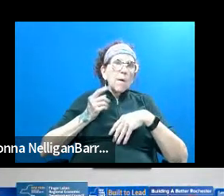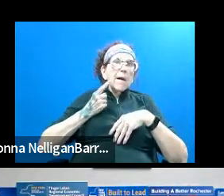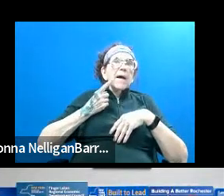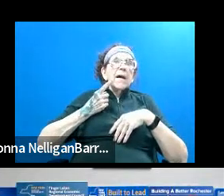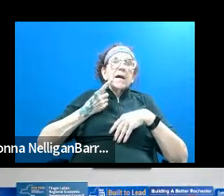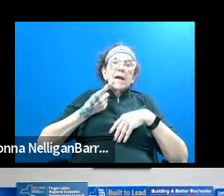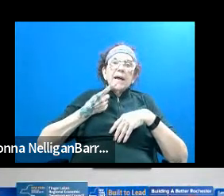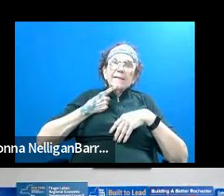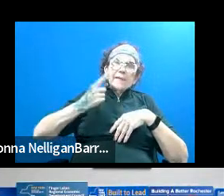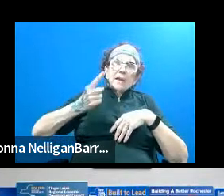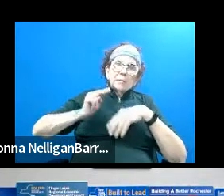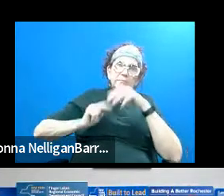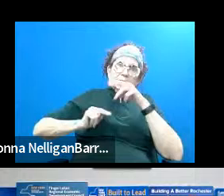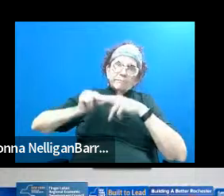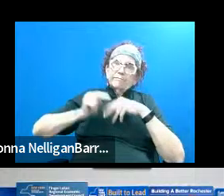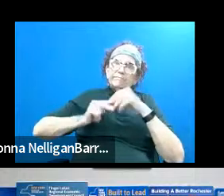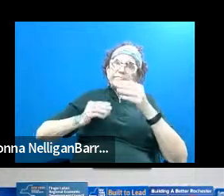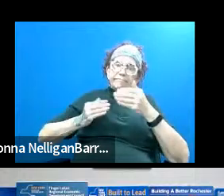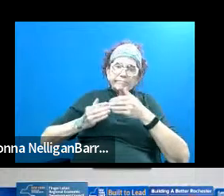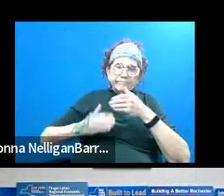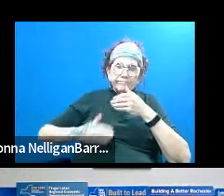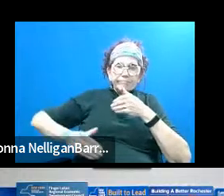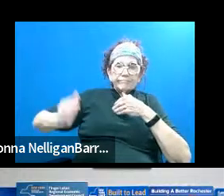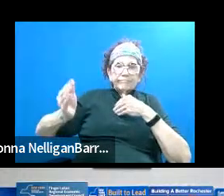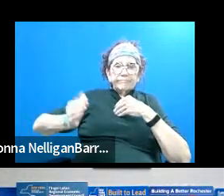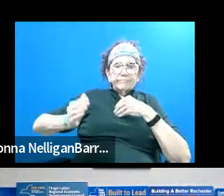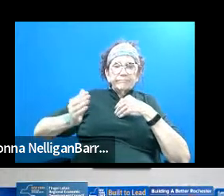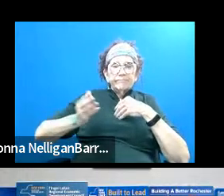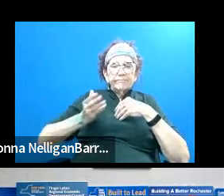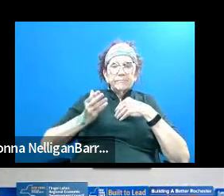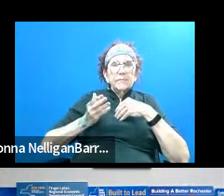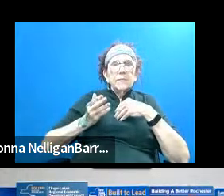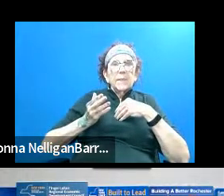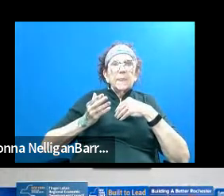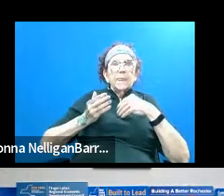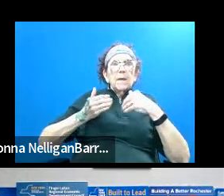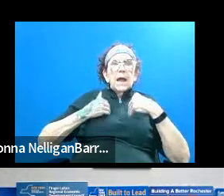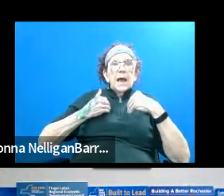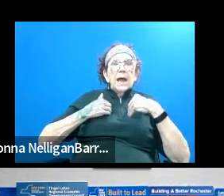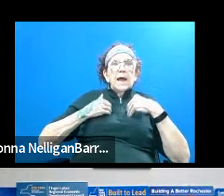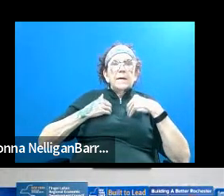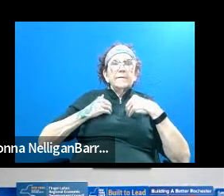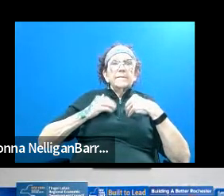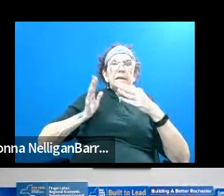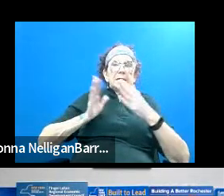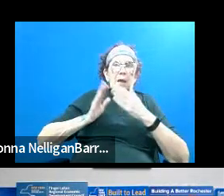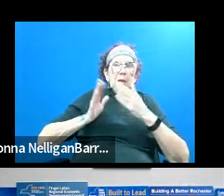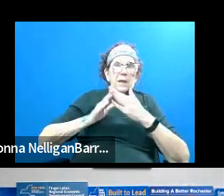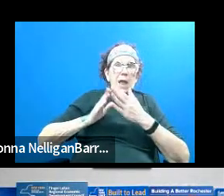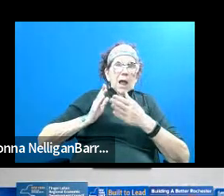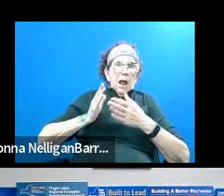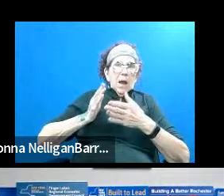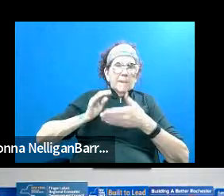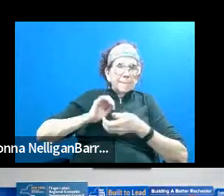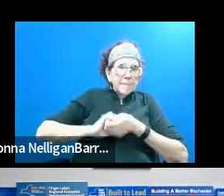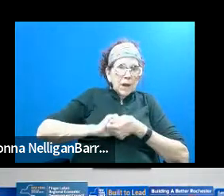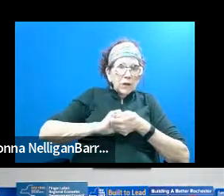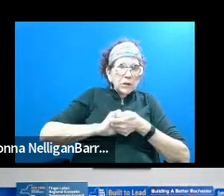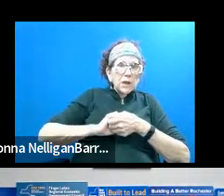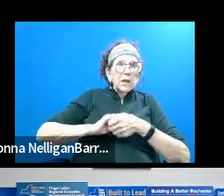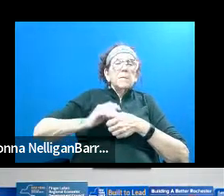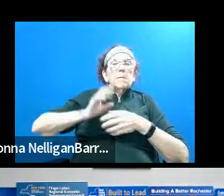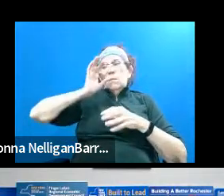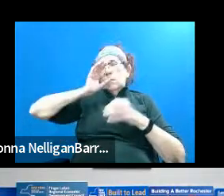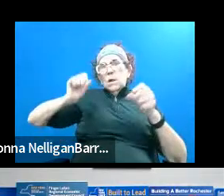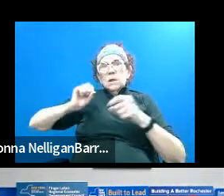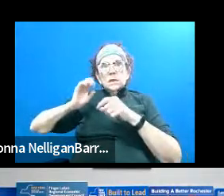the first meeting that Downtown Partnership had, President Scott put it best when she said a lot of this stuff has been talked about for years. So